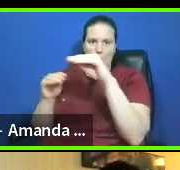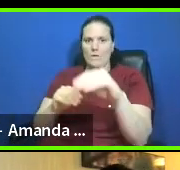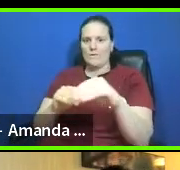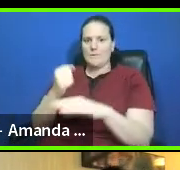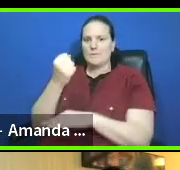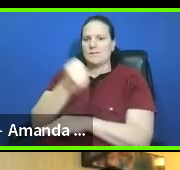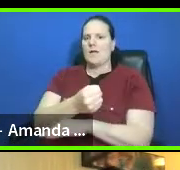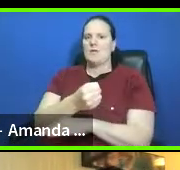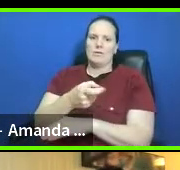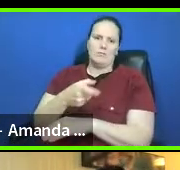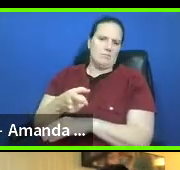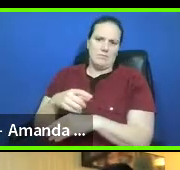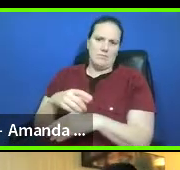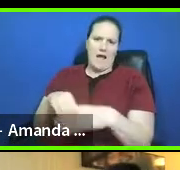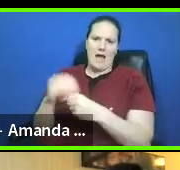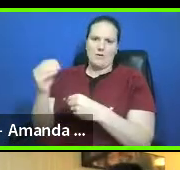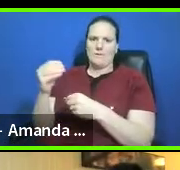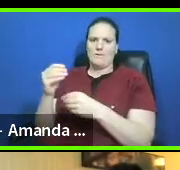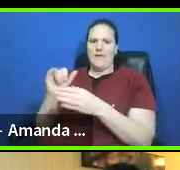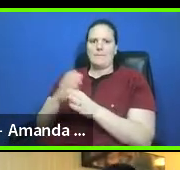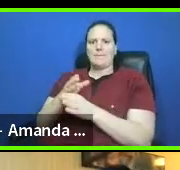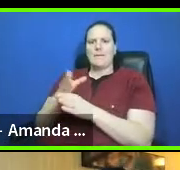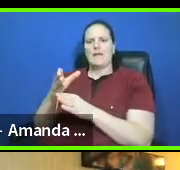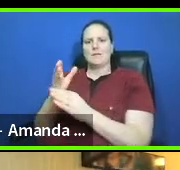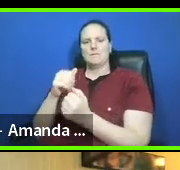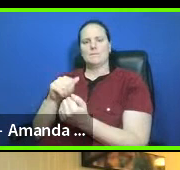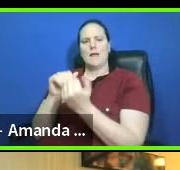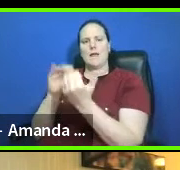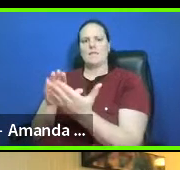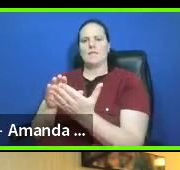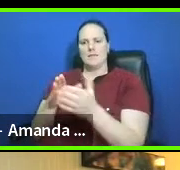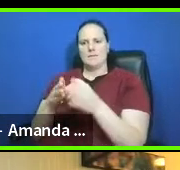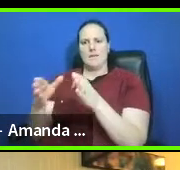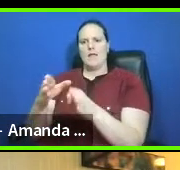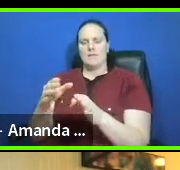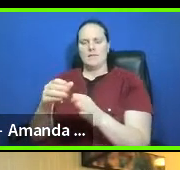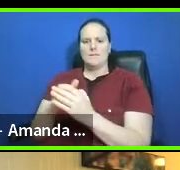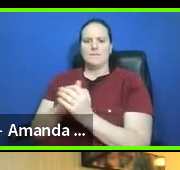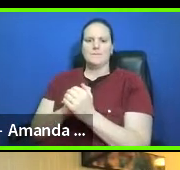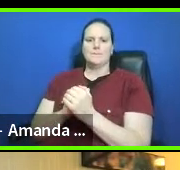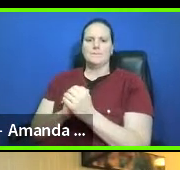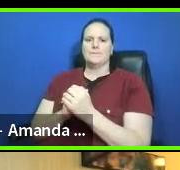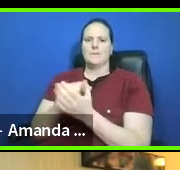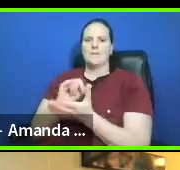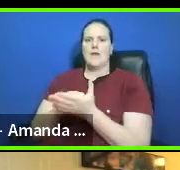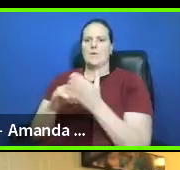out of that main approach path, departure path, in a way that